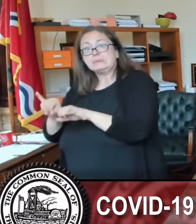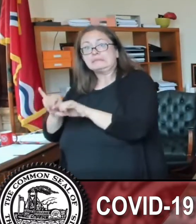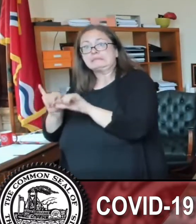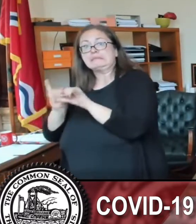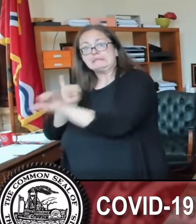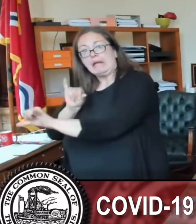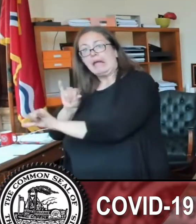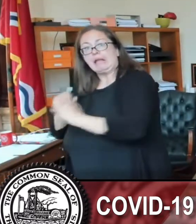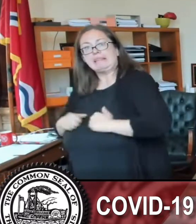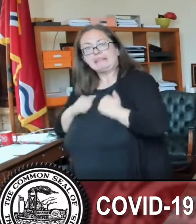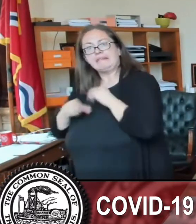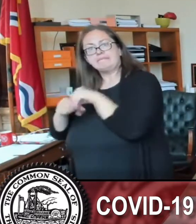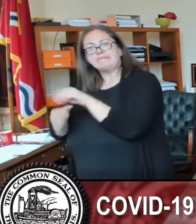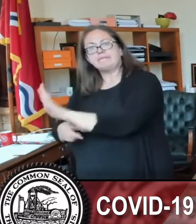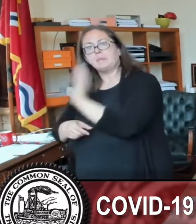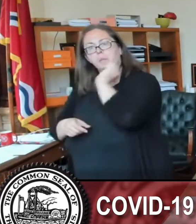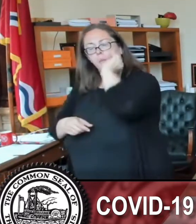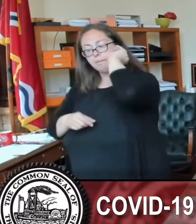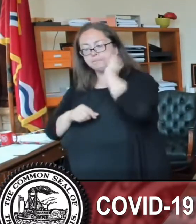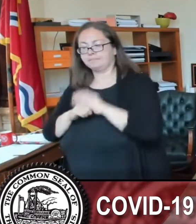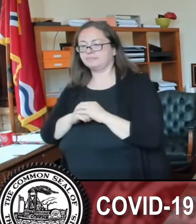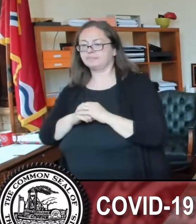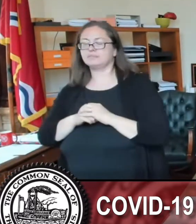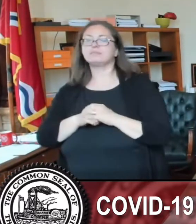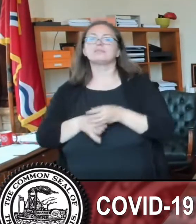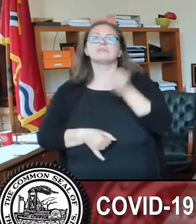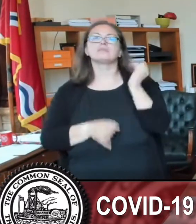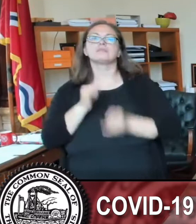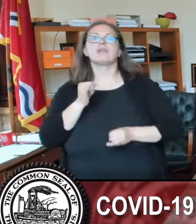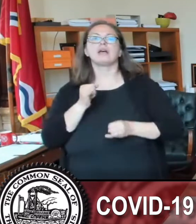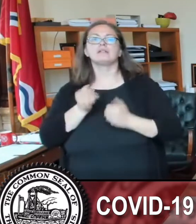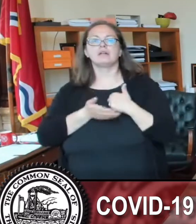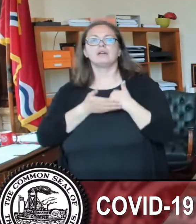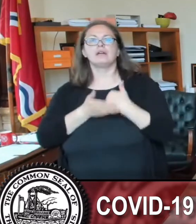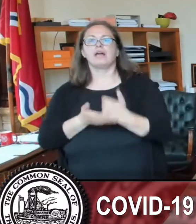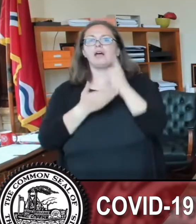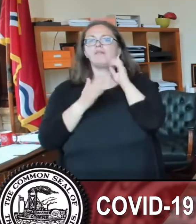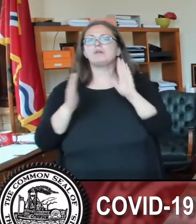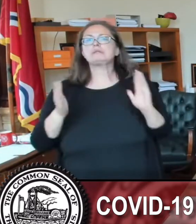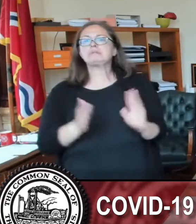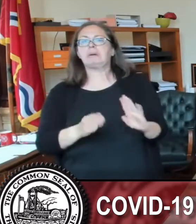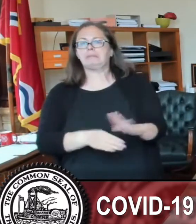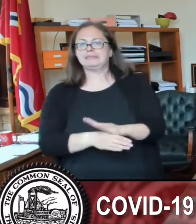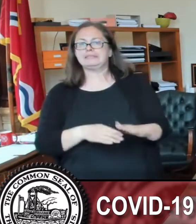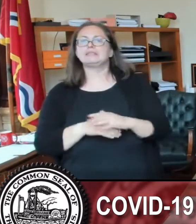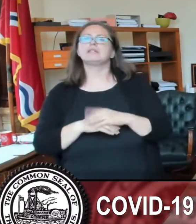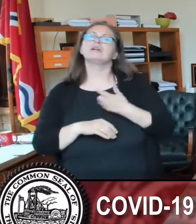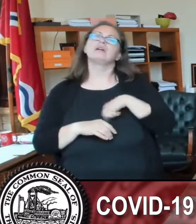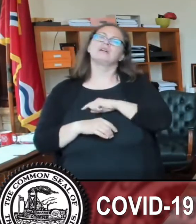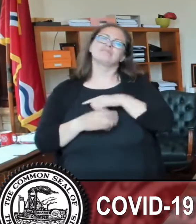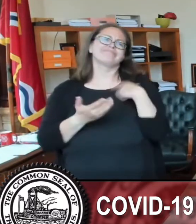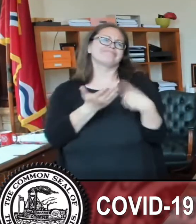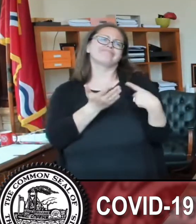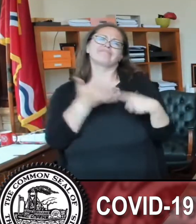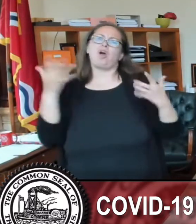item is about assistance for small business. We've talked about this a little bit